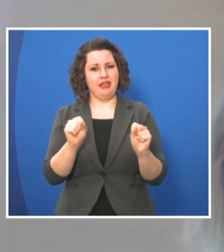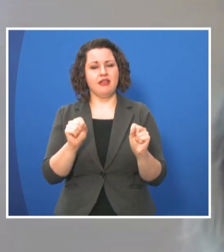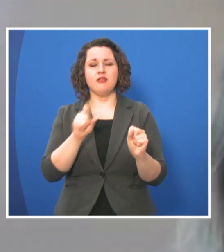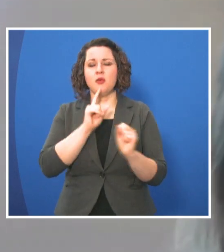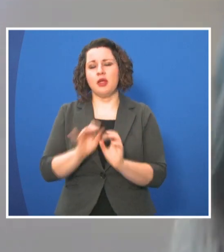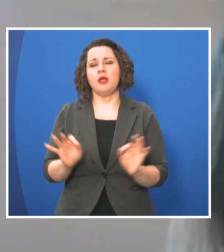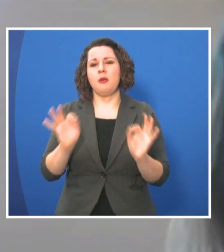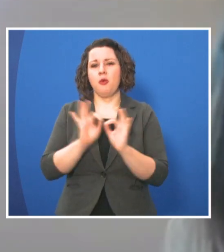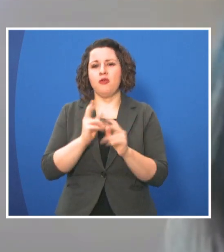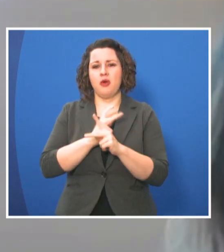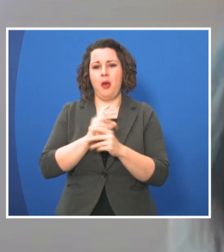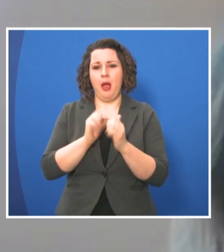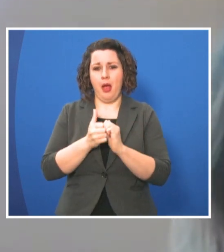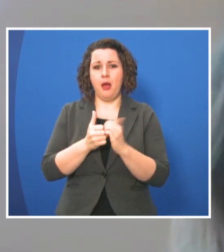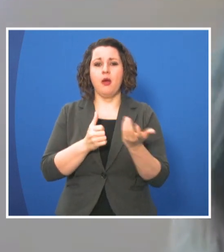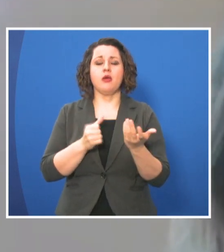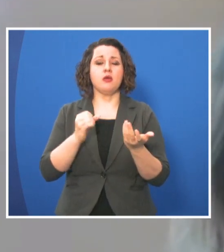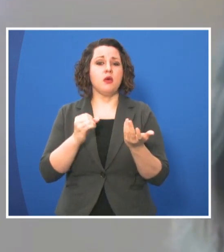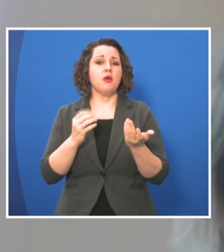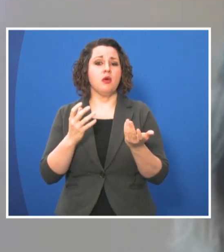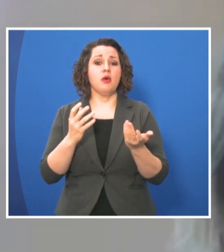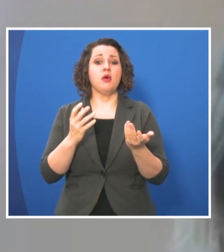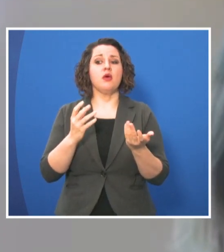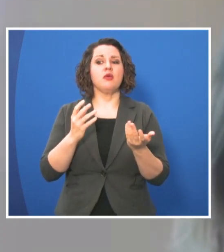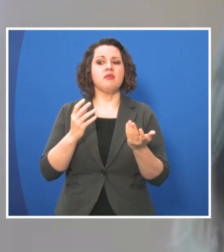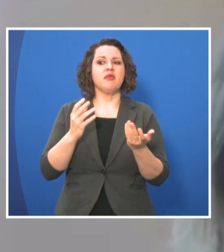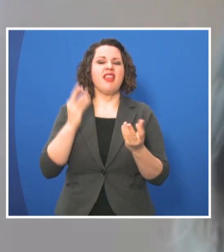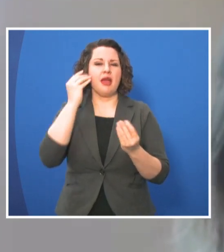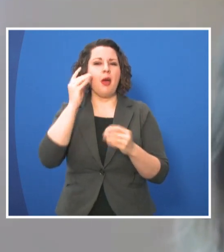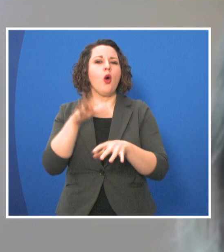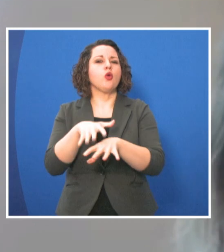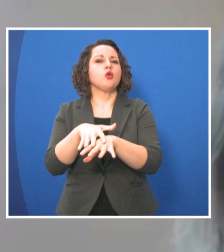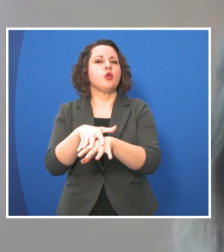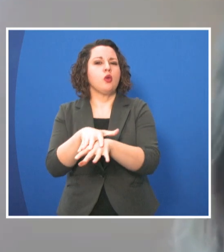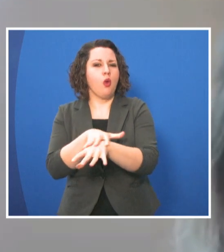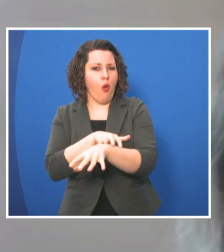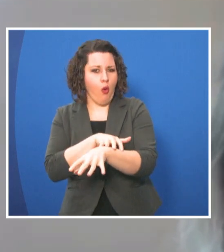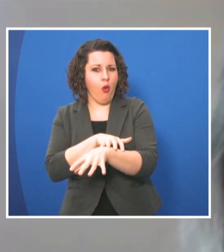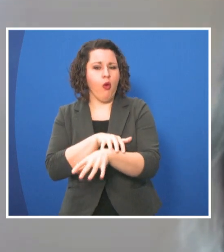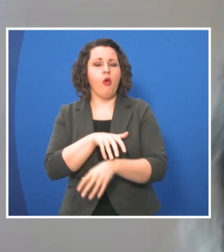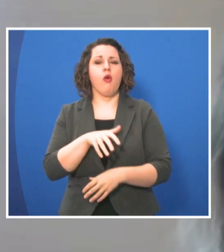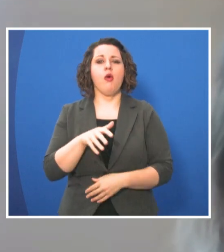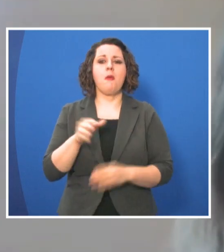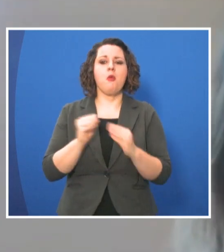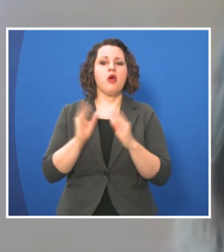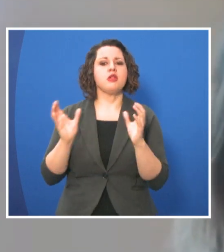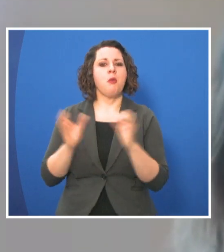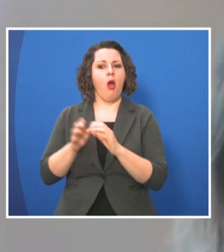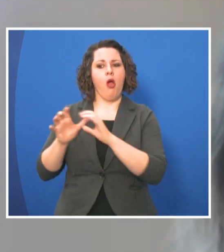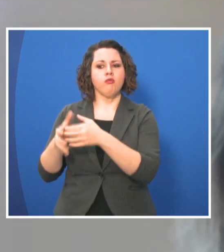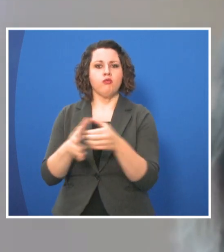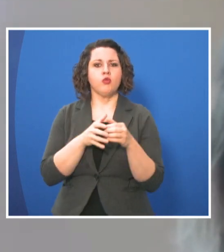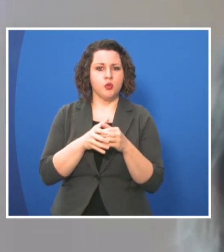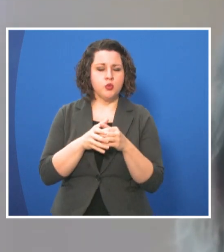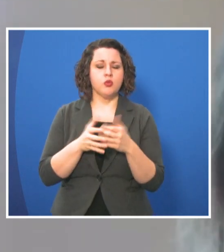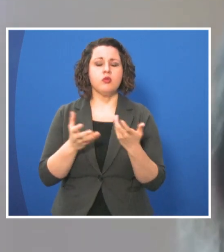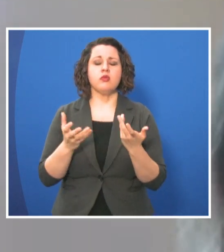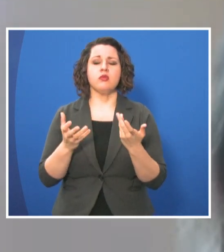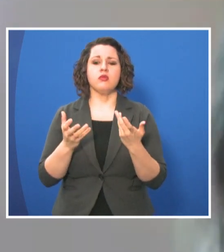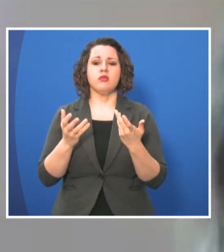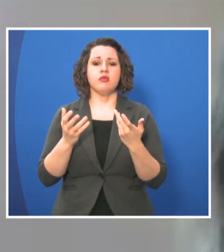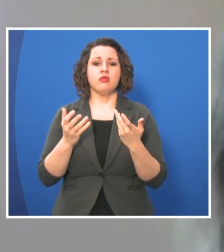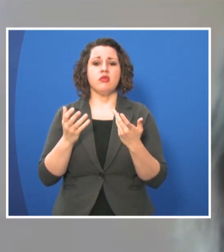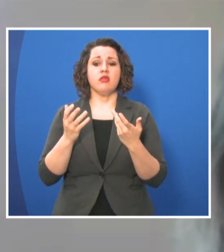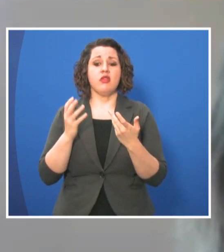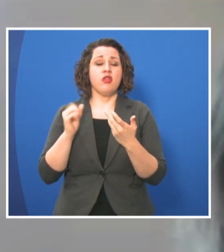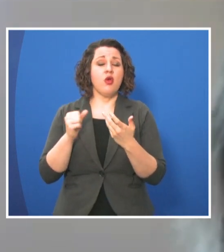important. So I think thinking about doing things slowly, right? Still thinking about those smaller gatherings, still thinking about all of the